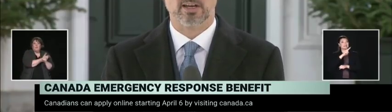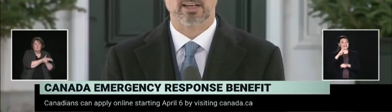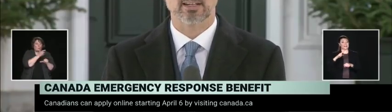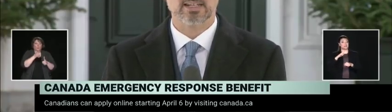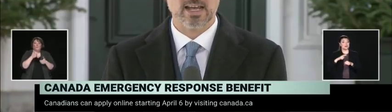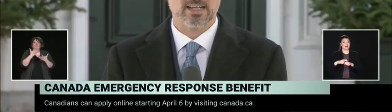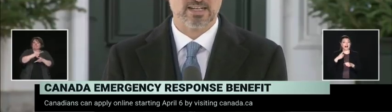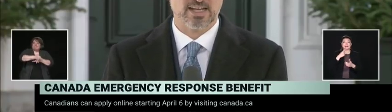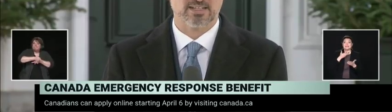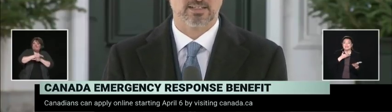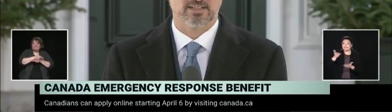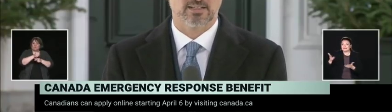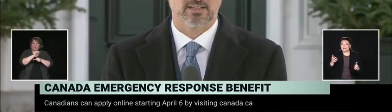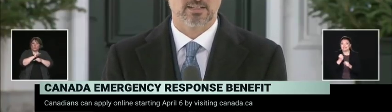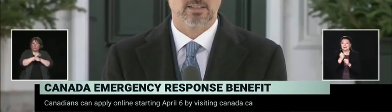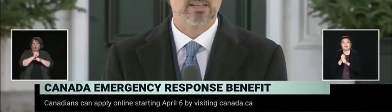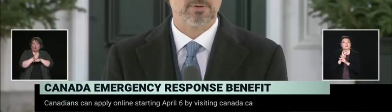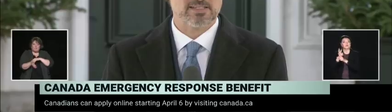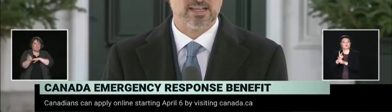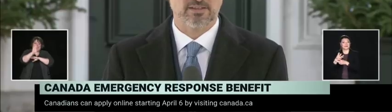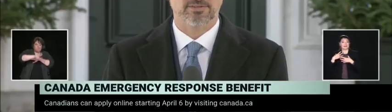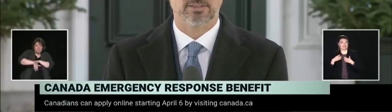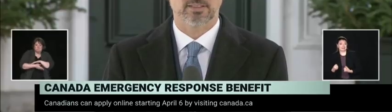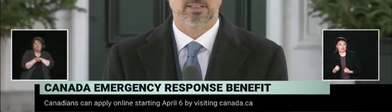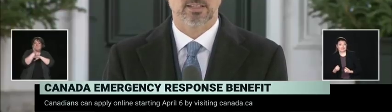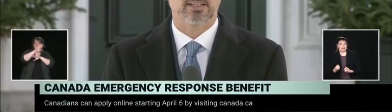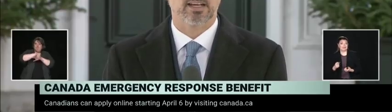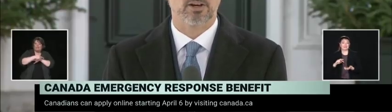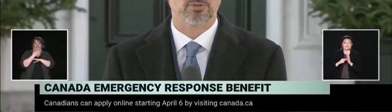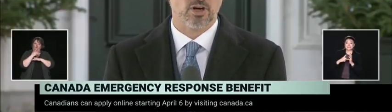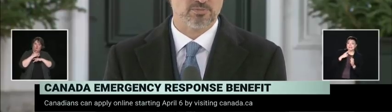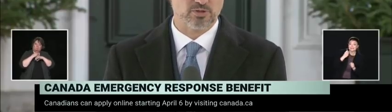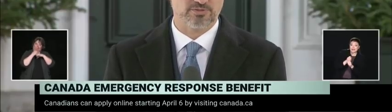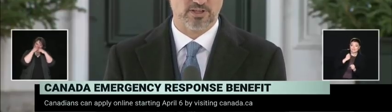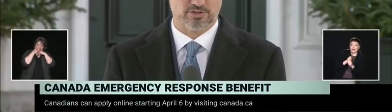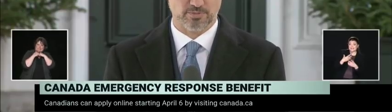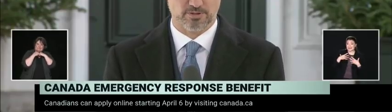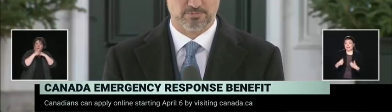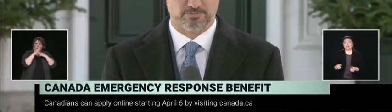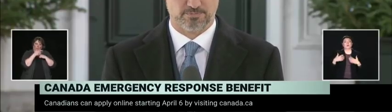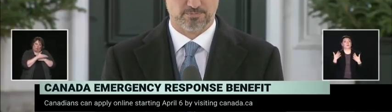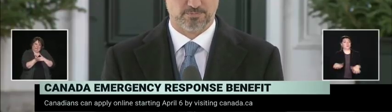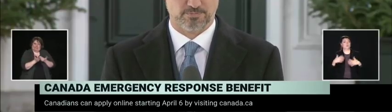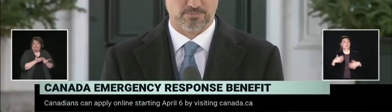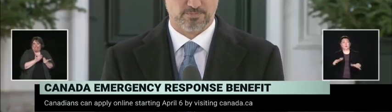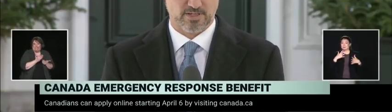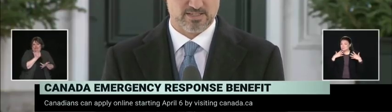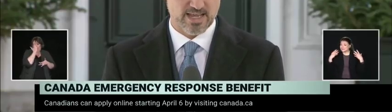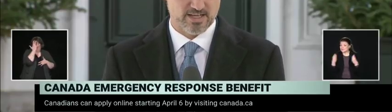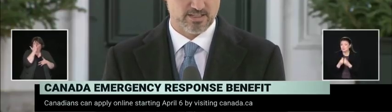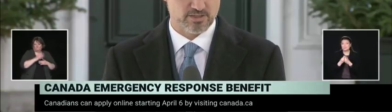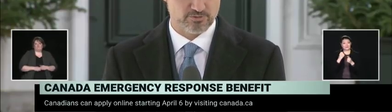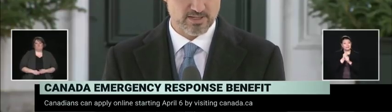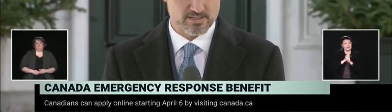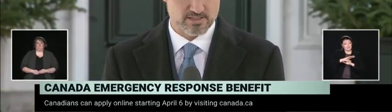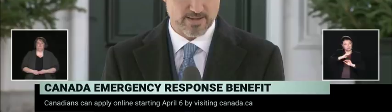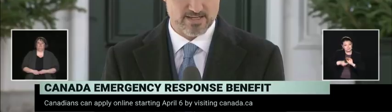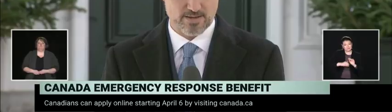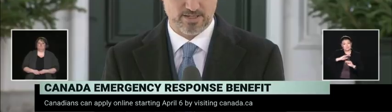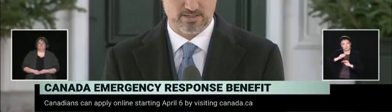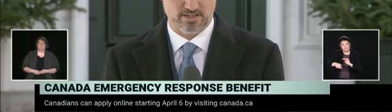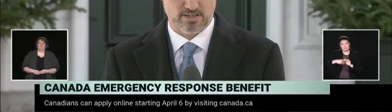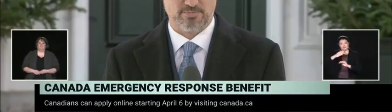are working day and night to keep us safe and to care for our most vulnerable. As Canada confronts